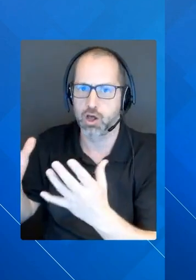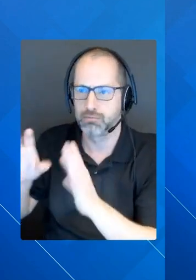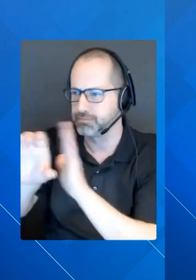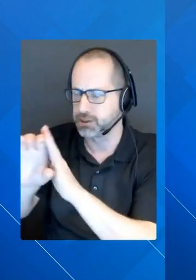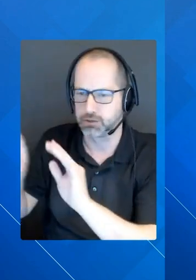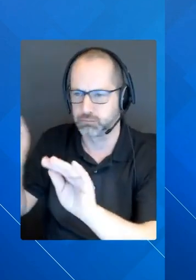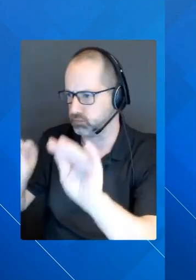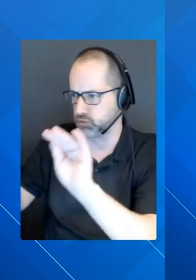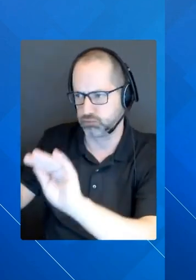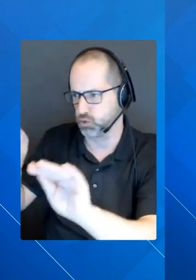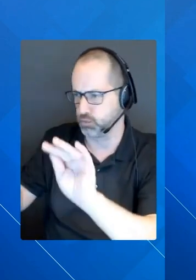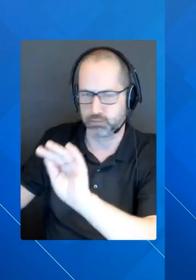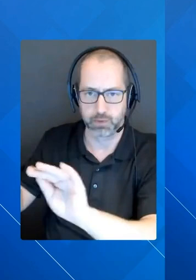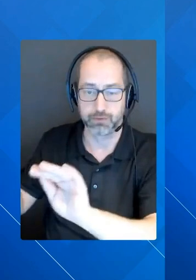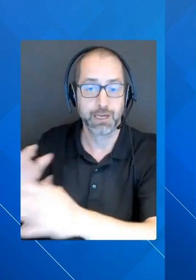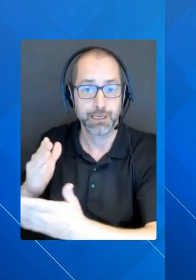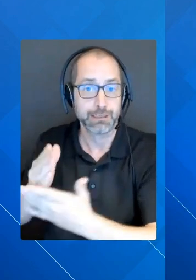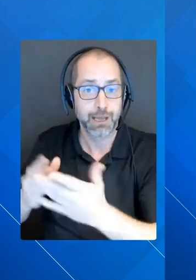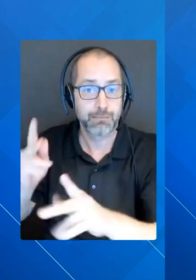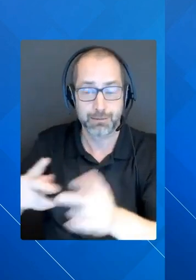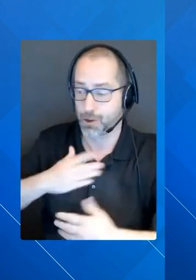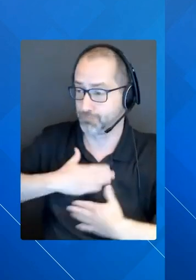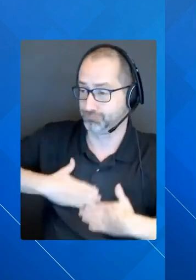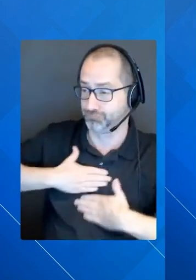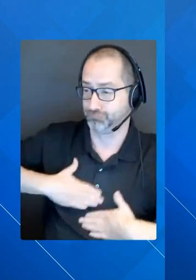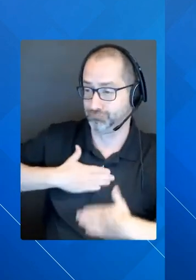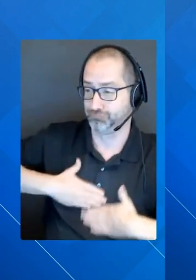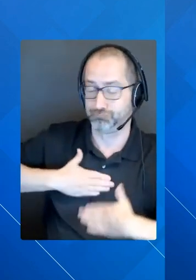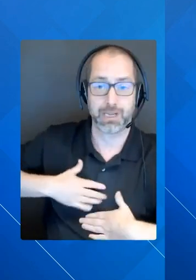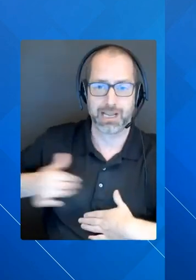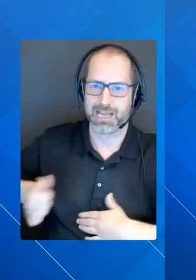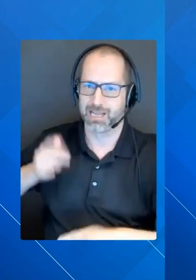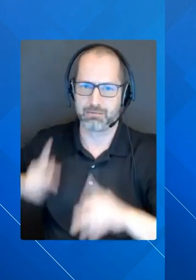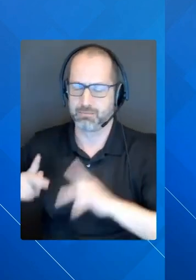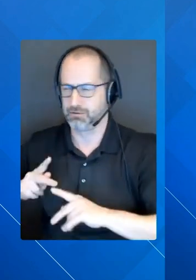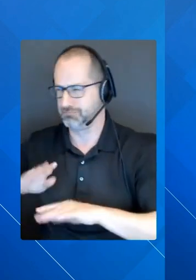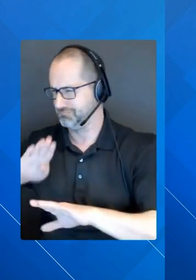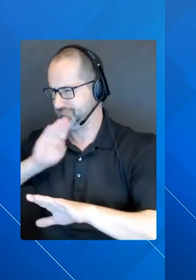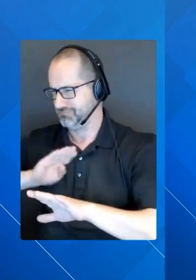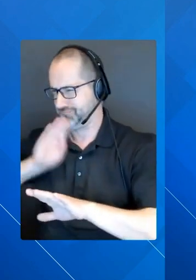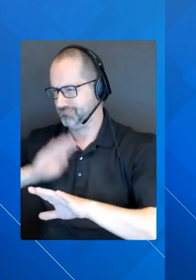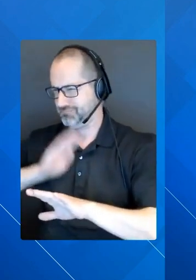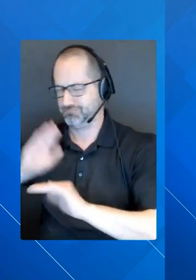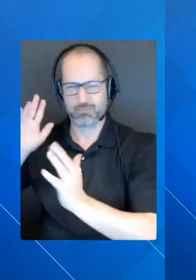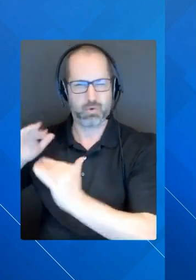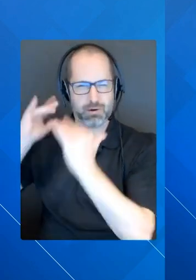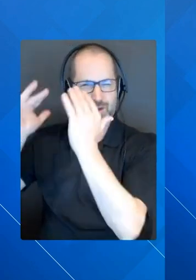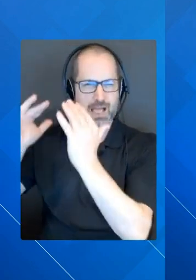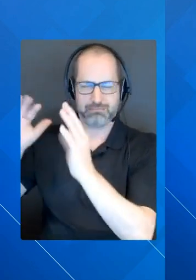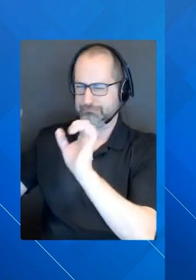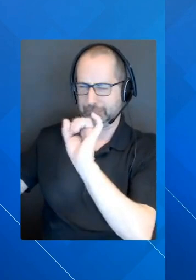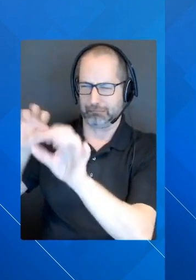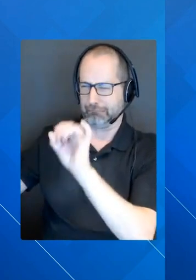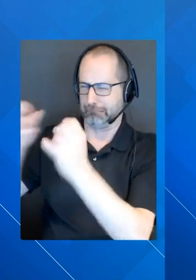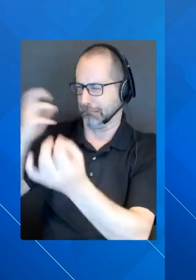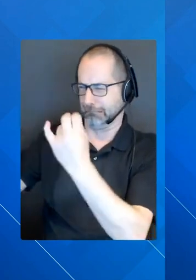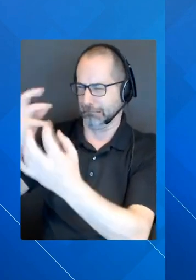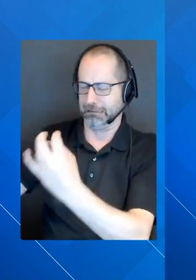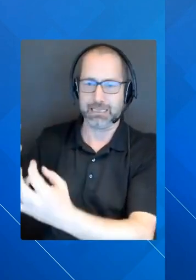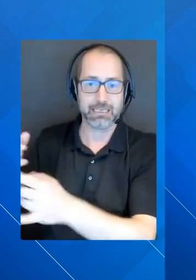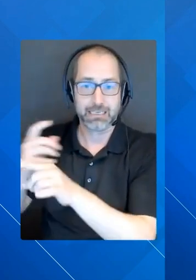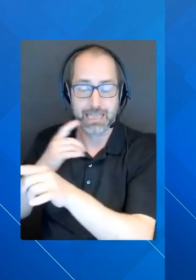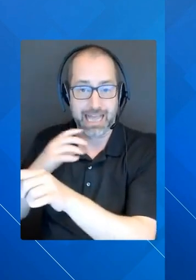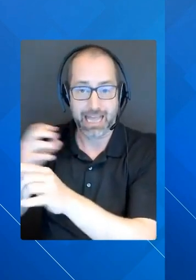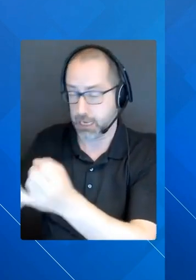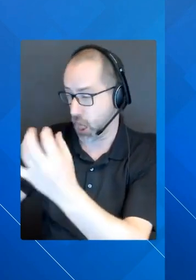For some people, that's a fun, lively page, but for others, it can be kind of overwhelming. Moving content with no way to